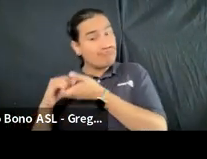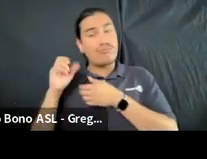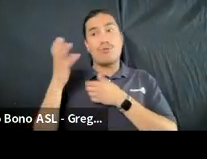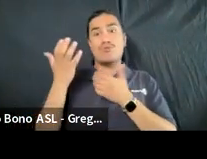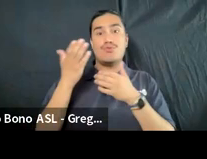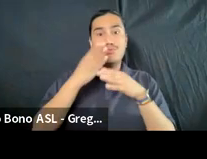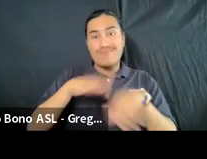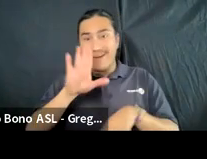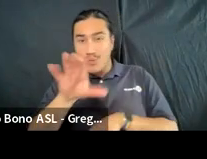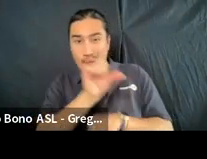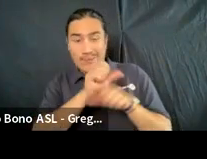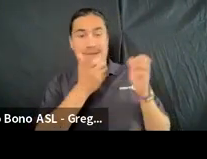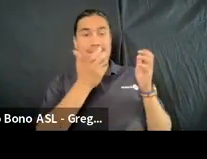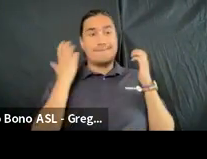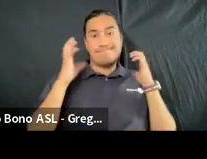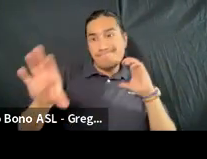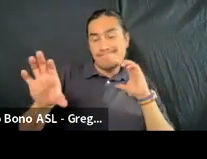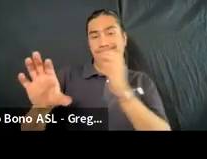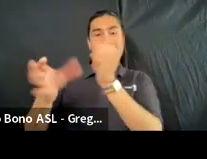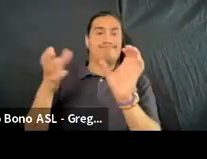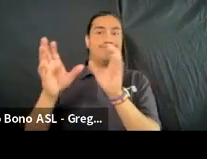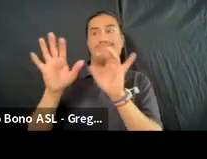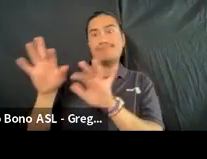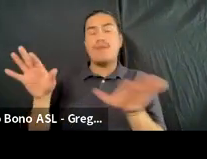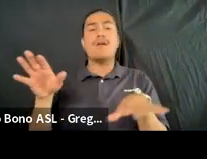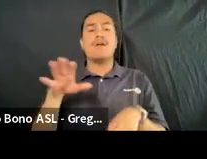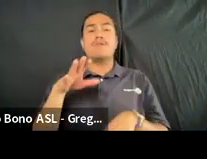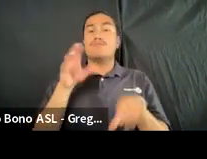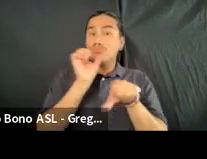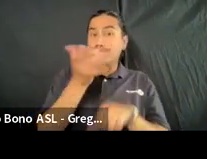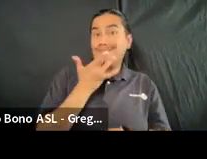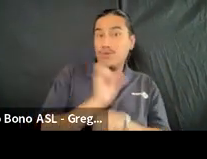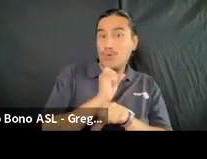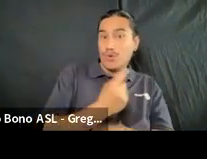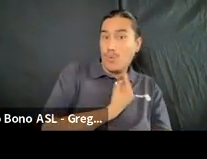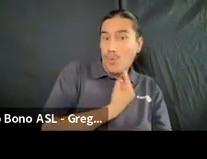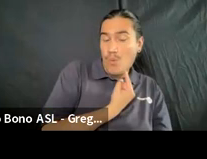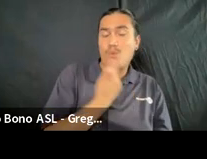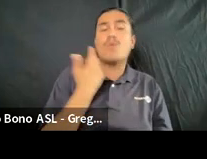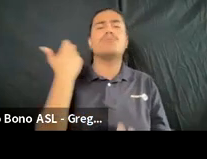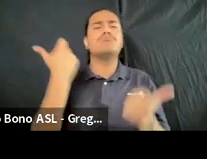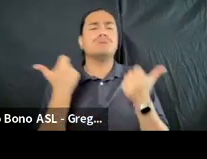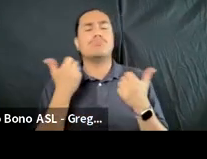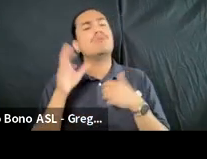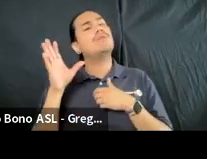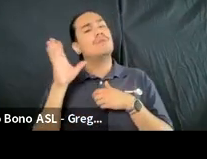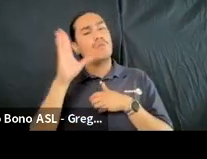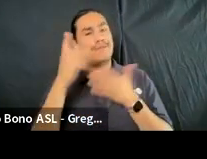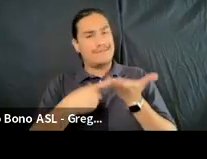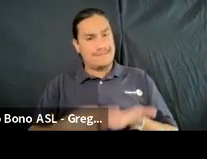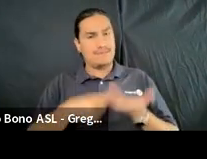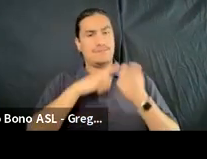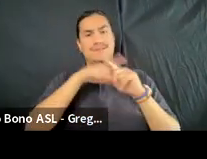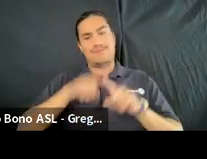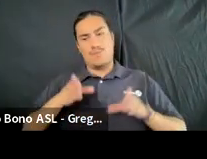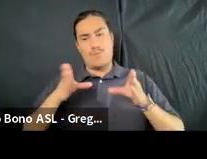your work? Are you someone who likes to work alone? we are going to really hone in on what are the key ways that you make